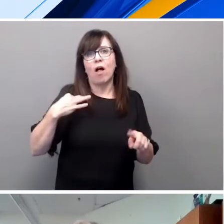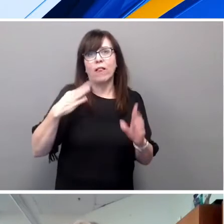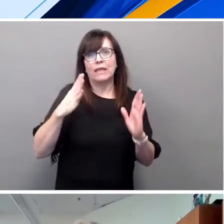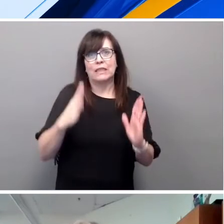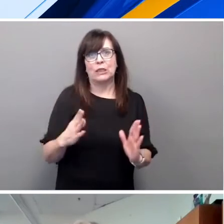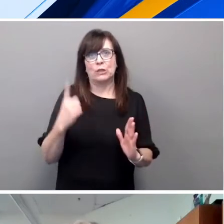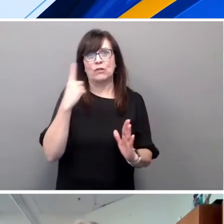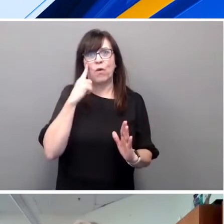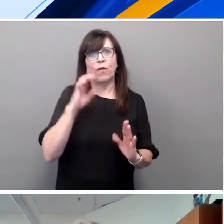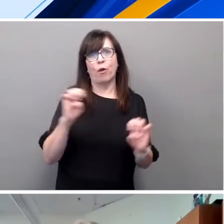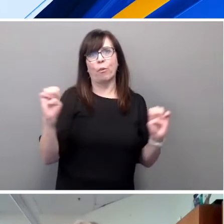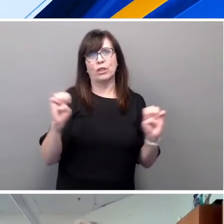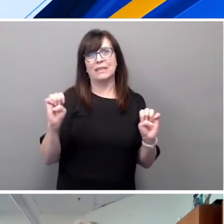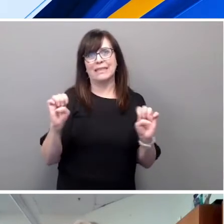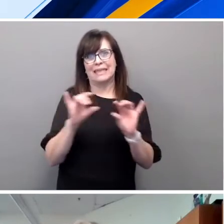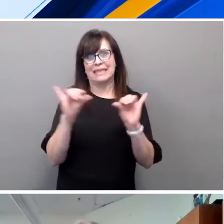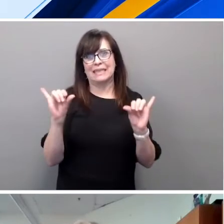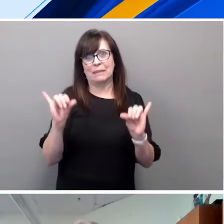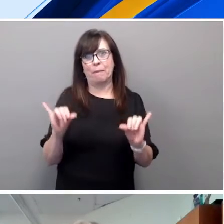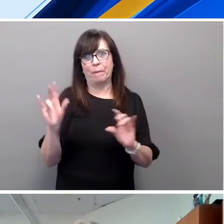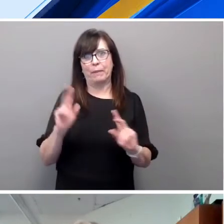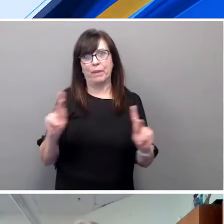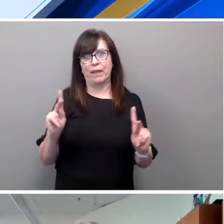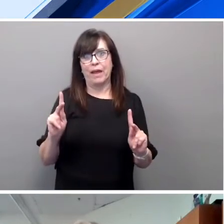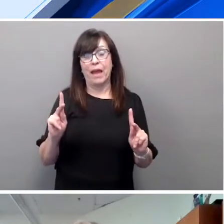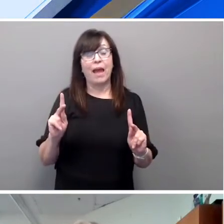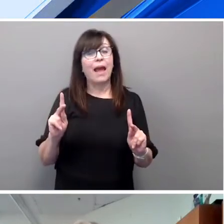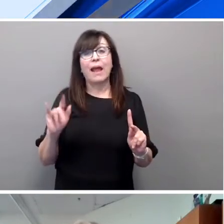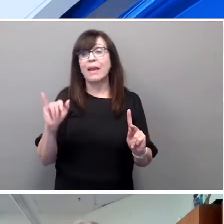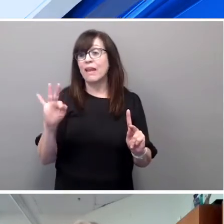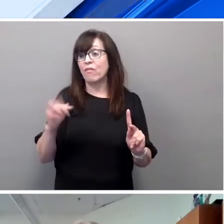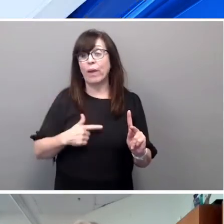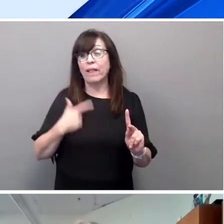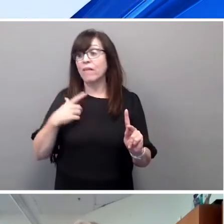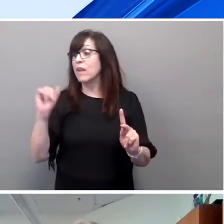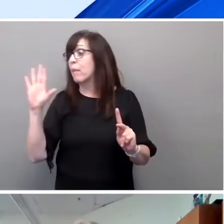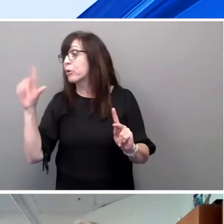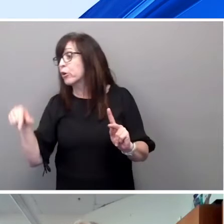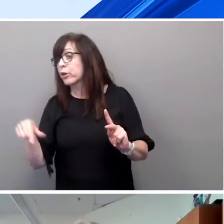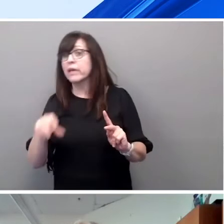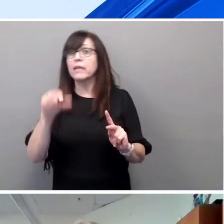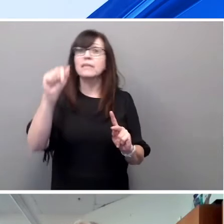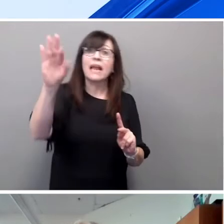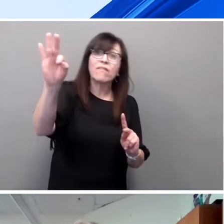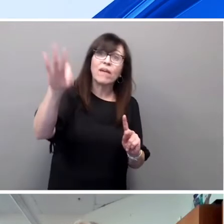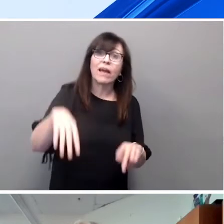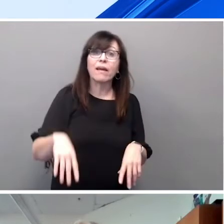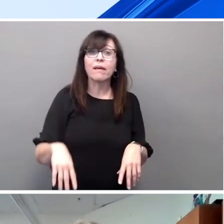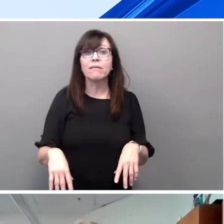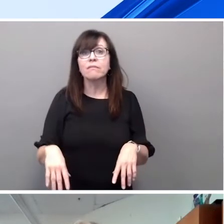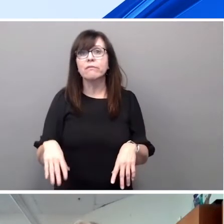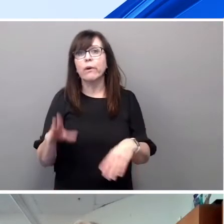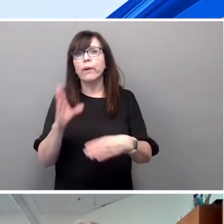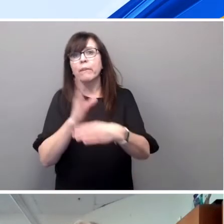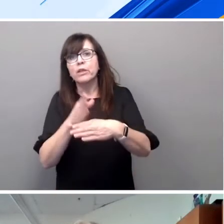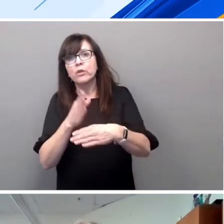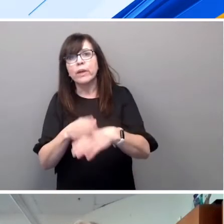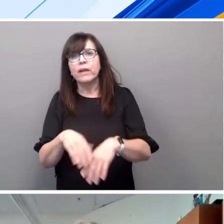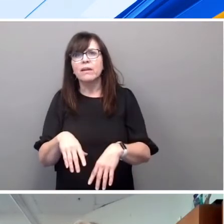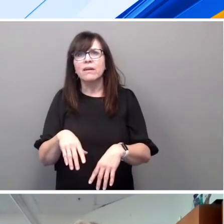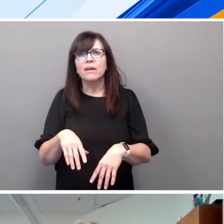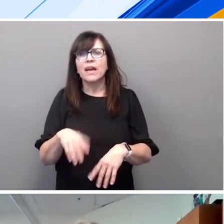EMS, and hard as it would be for us if we live in Albuquerque or Santa Fe or in between to